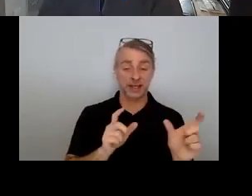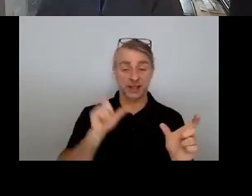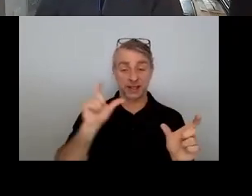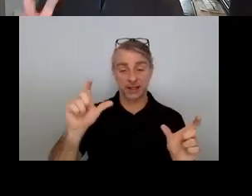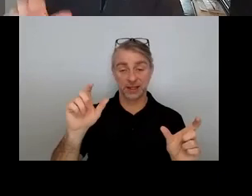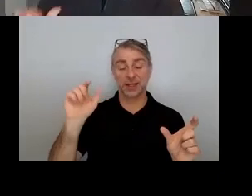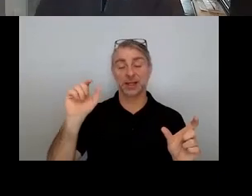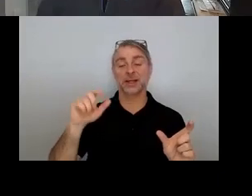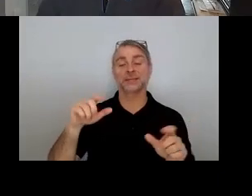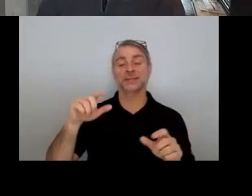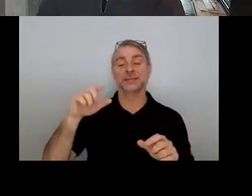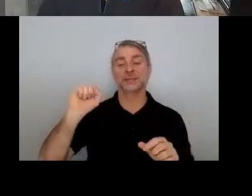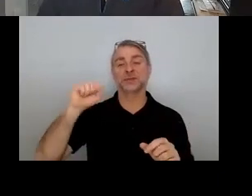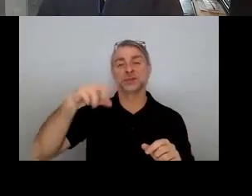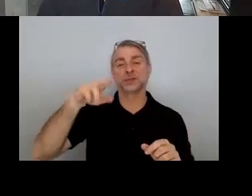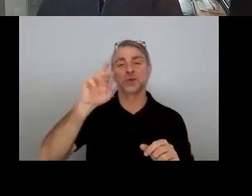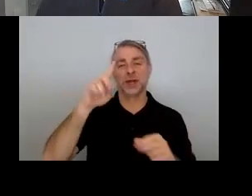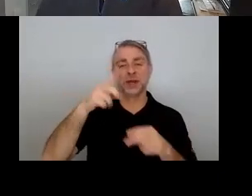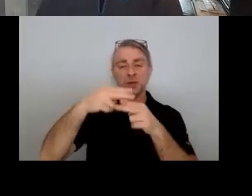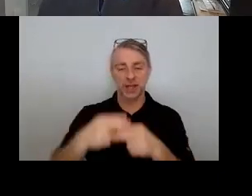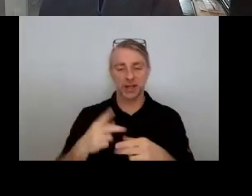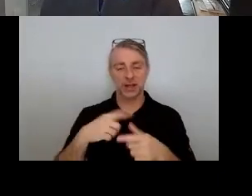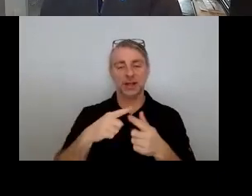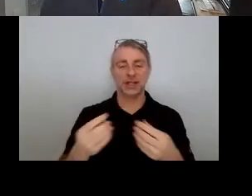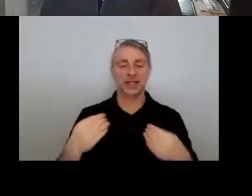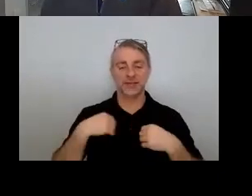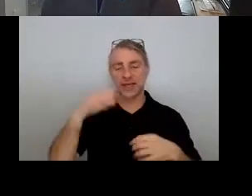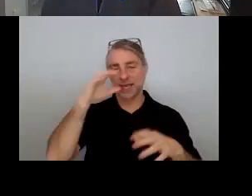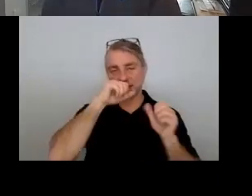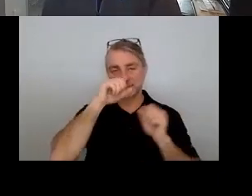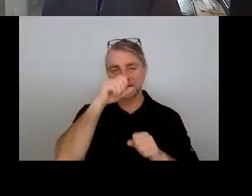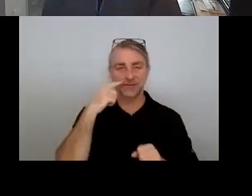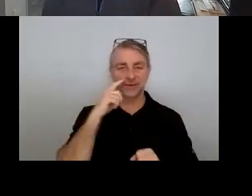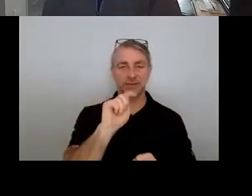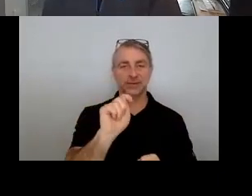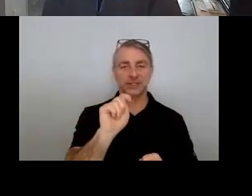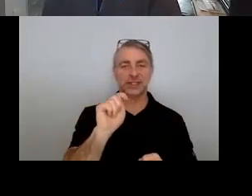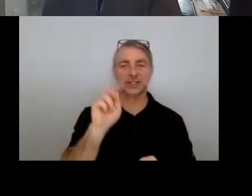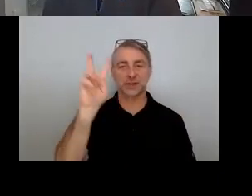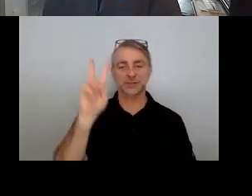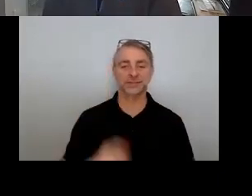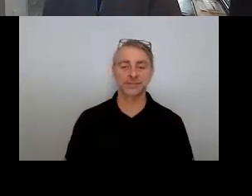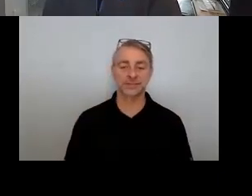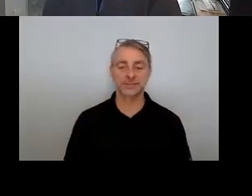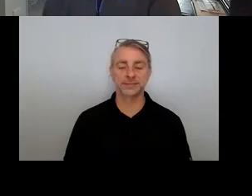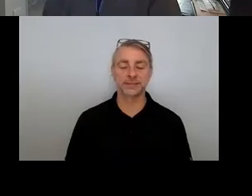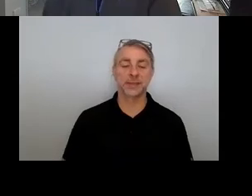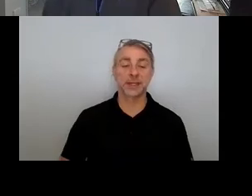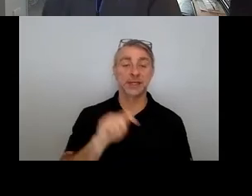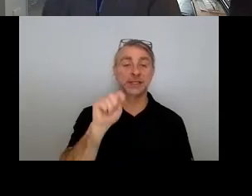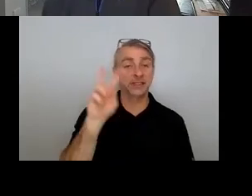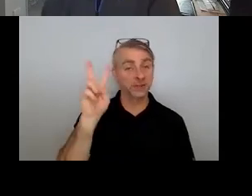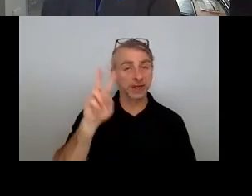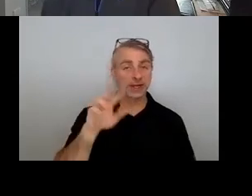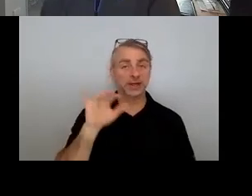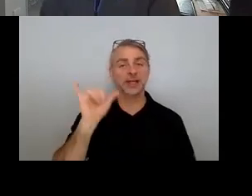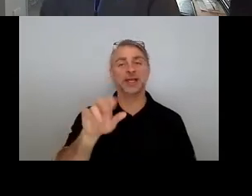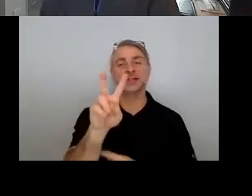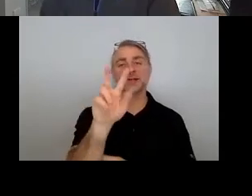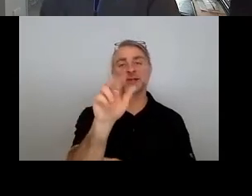weights, and we can get our estimate of tau squared, which is the variance of the population